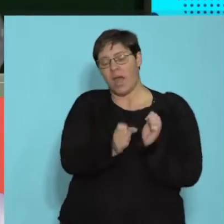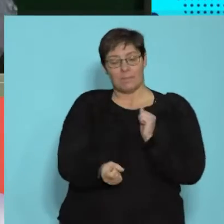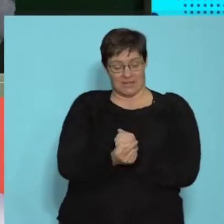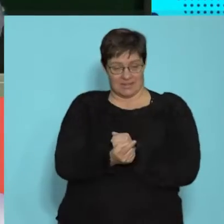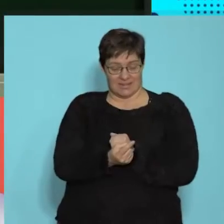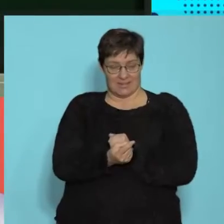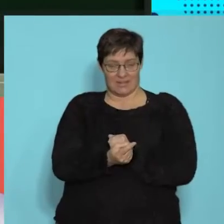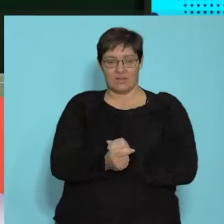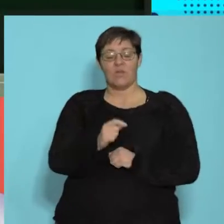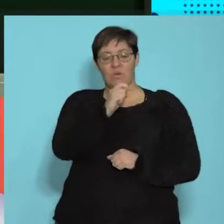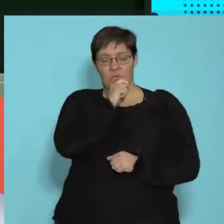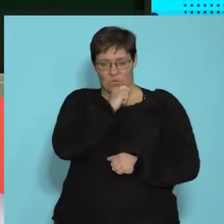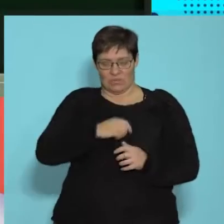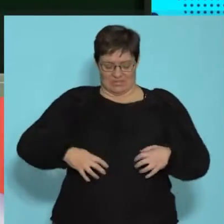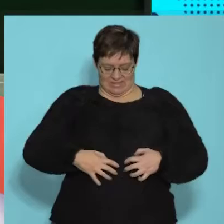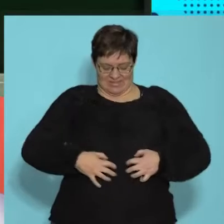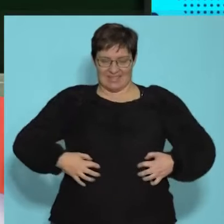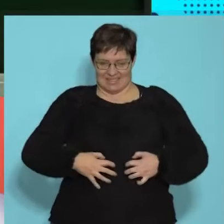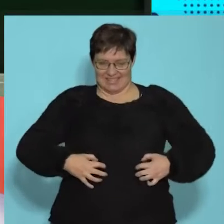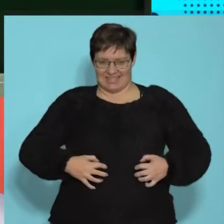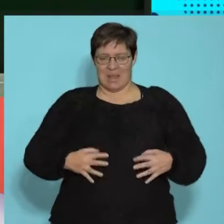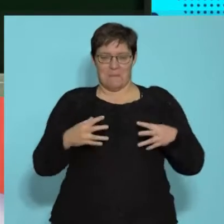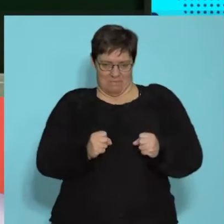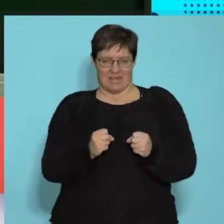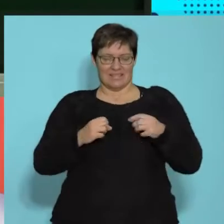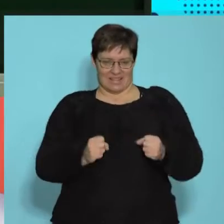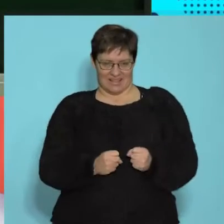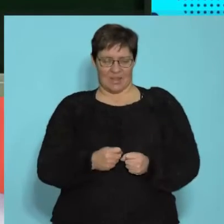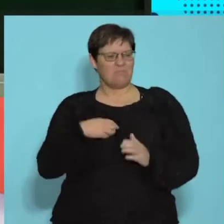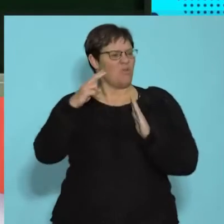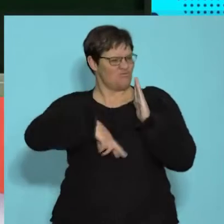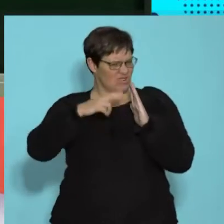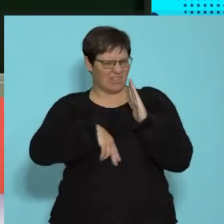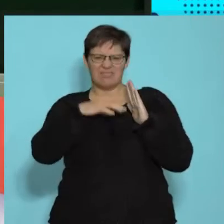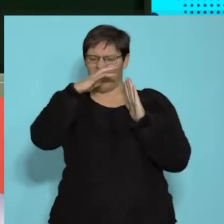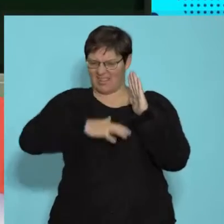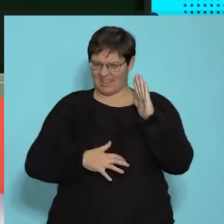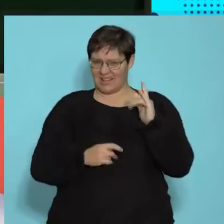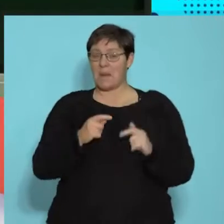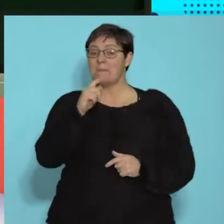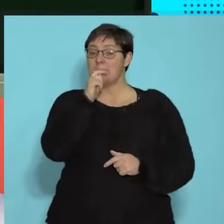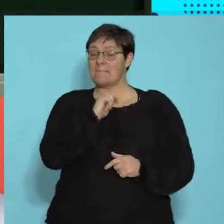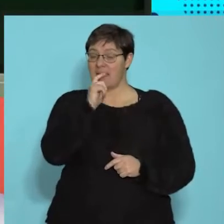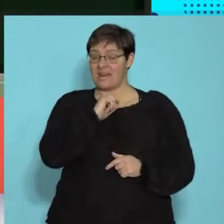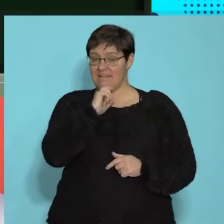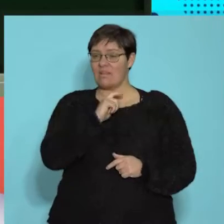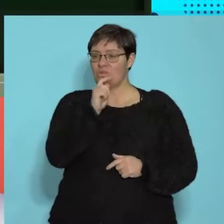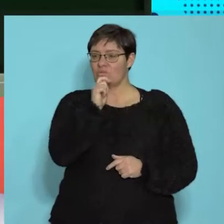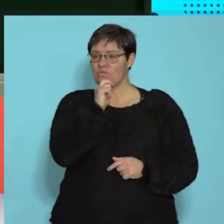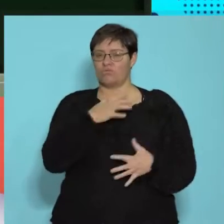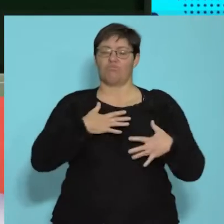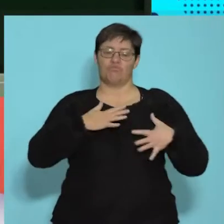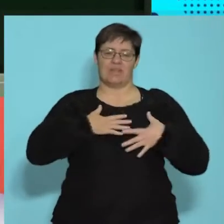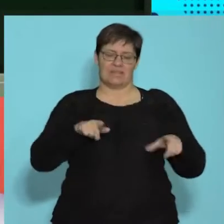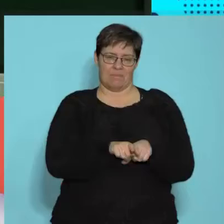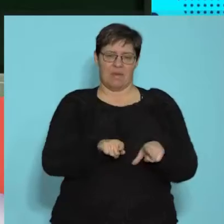You need to actually use your abdominal muscles as well. And I actually read an article that said that men use their abdominal muscles to